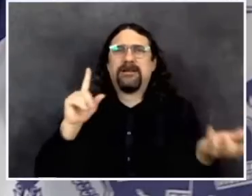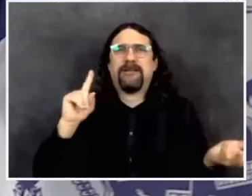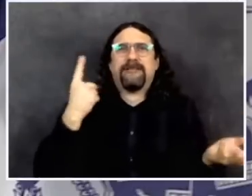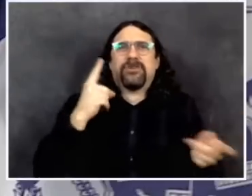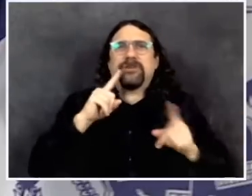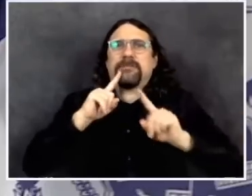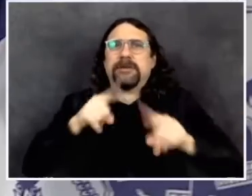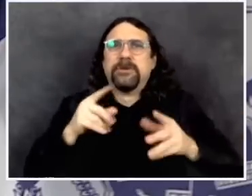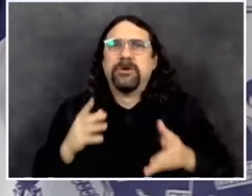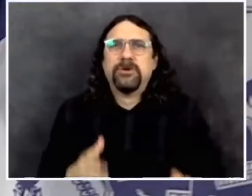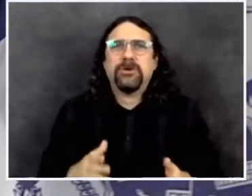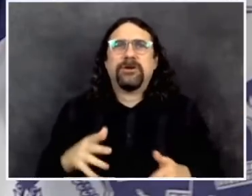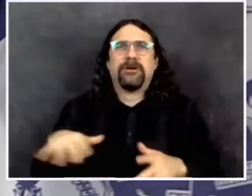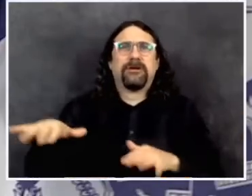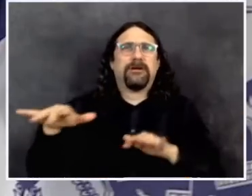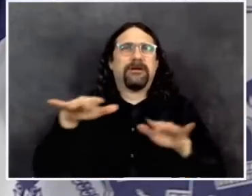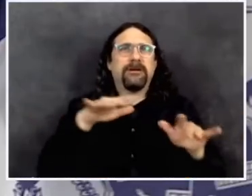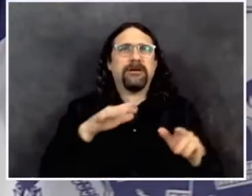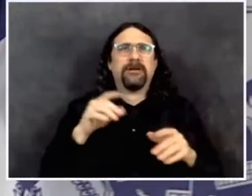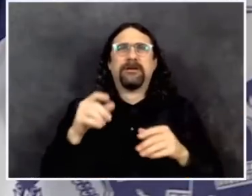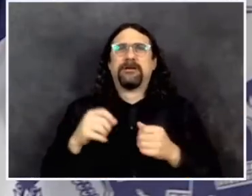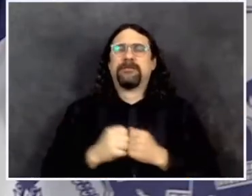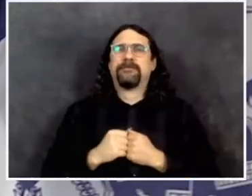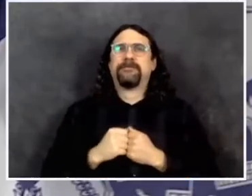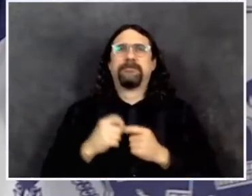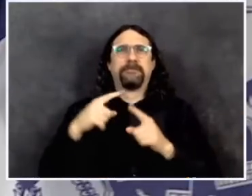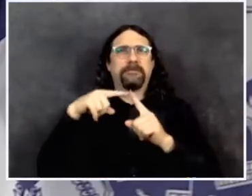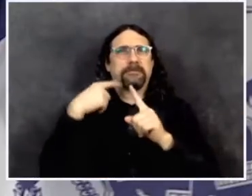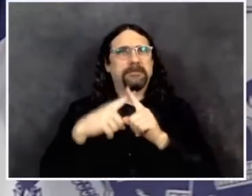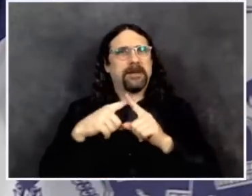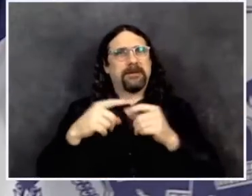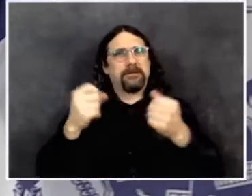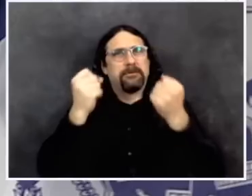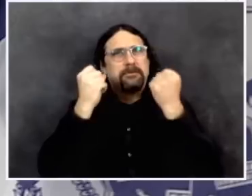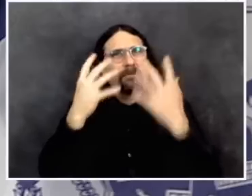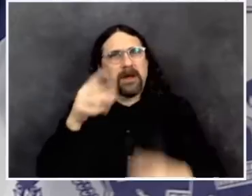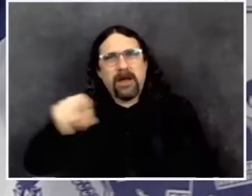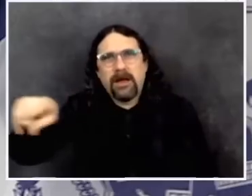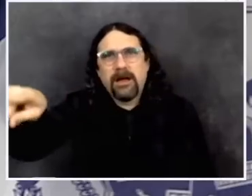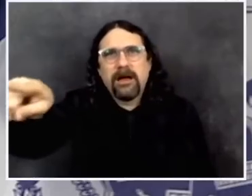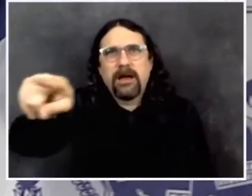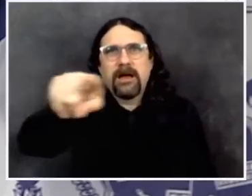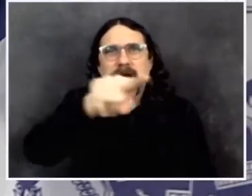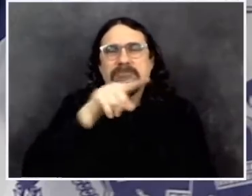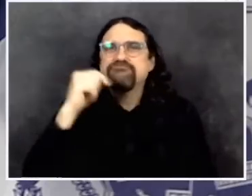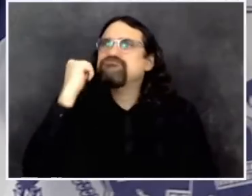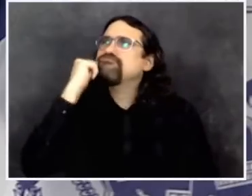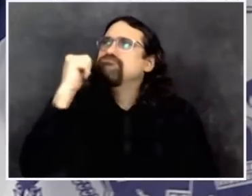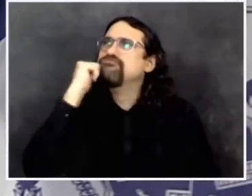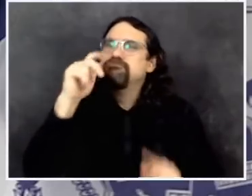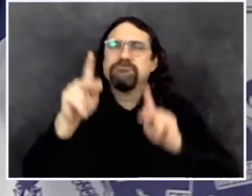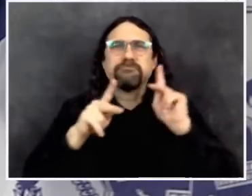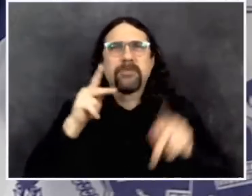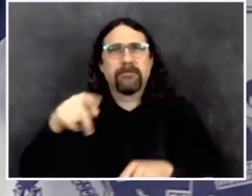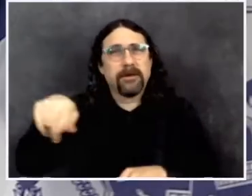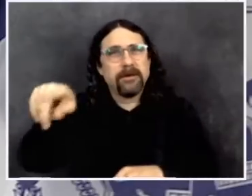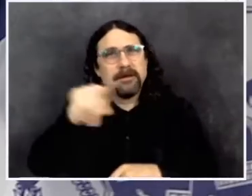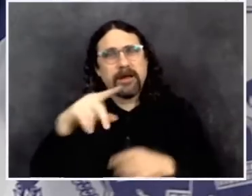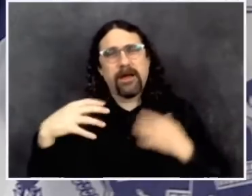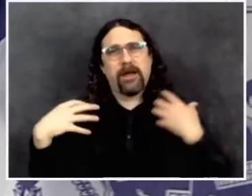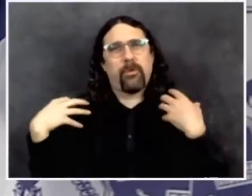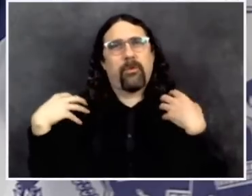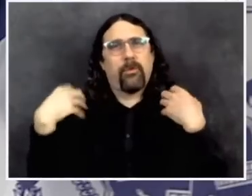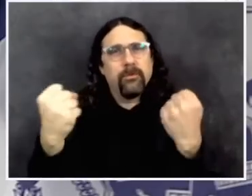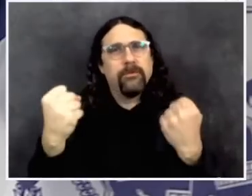of you have practiced, because this should have been the toughest place in all of America to practice social distancing and